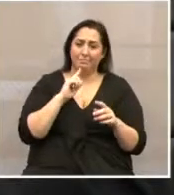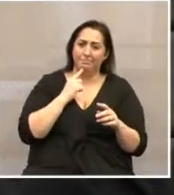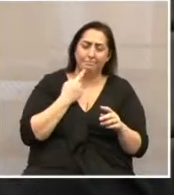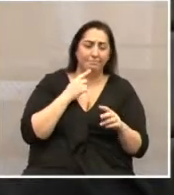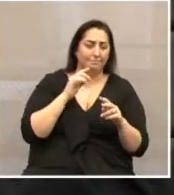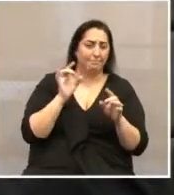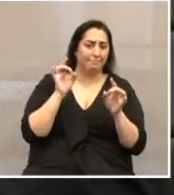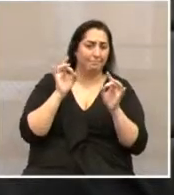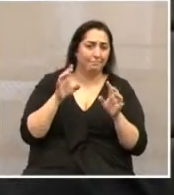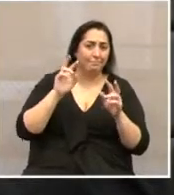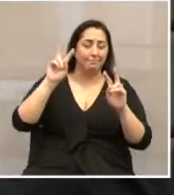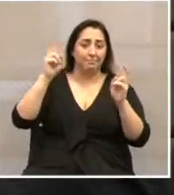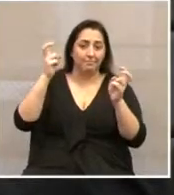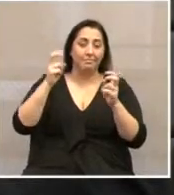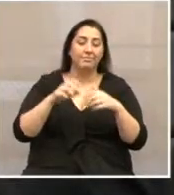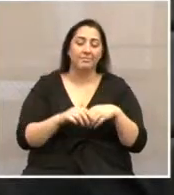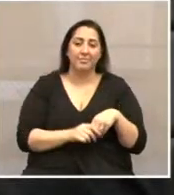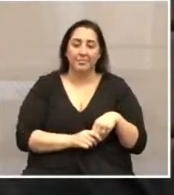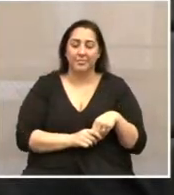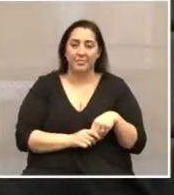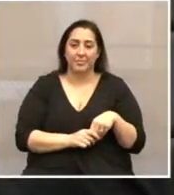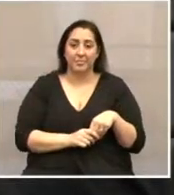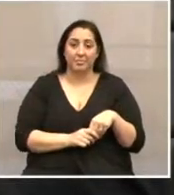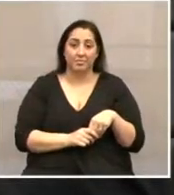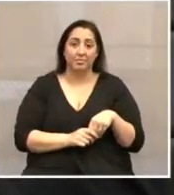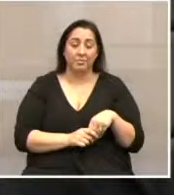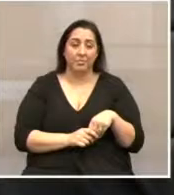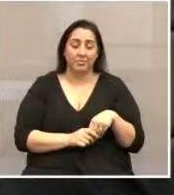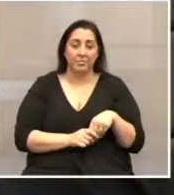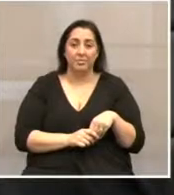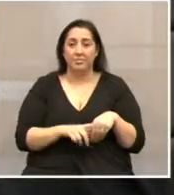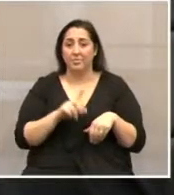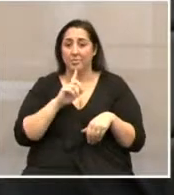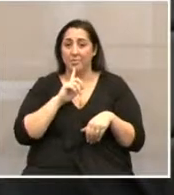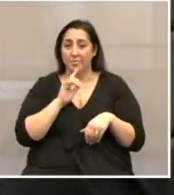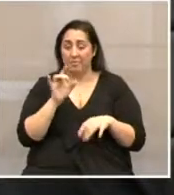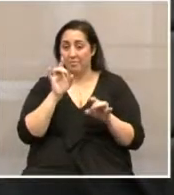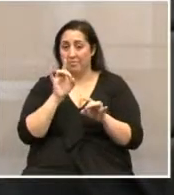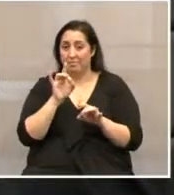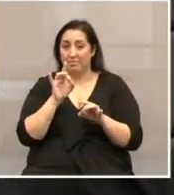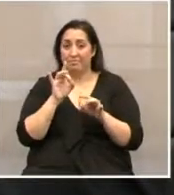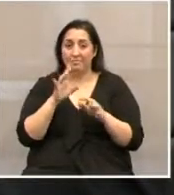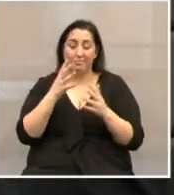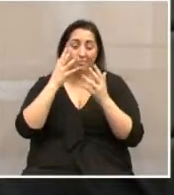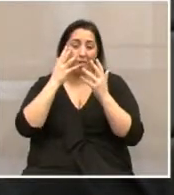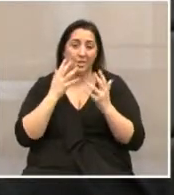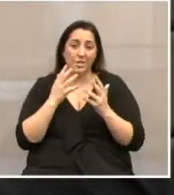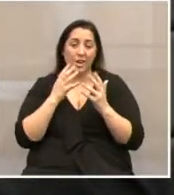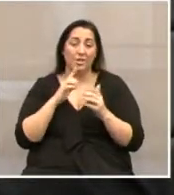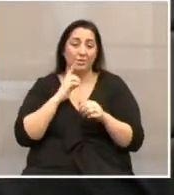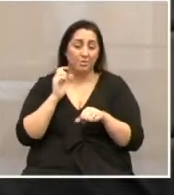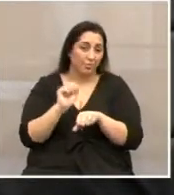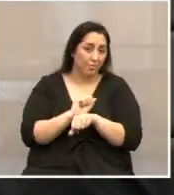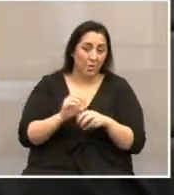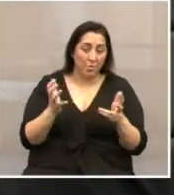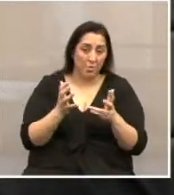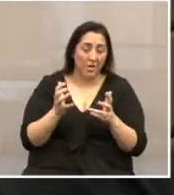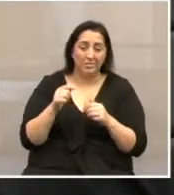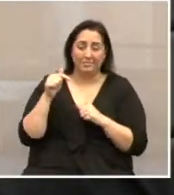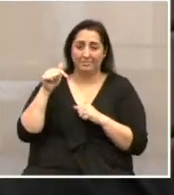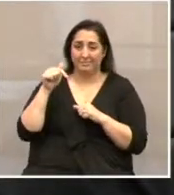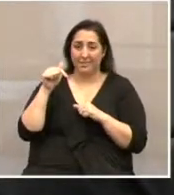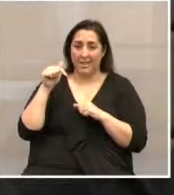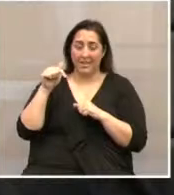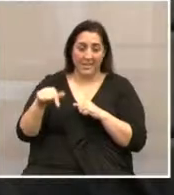issue. The sad reality is that the situation today is the product of a very long period